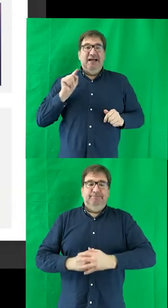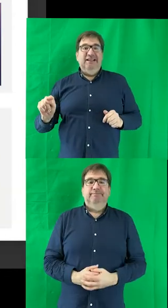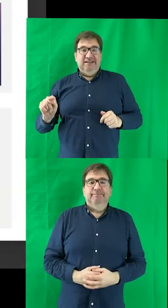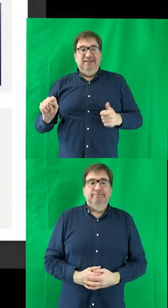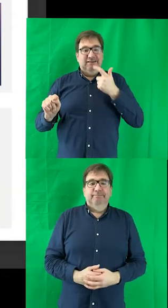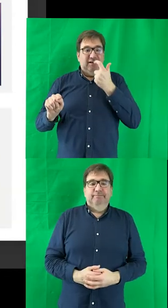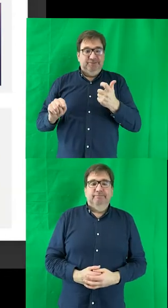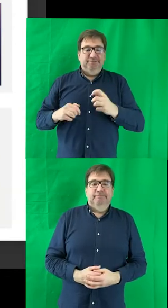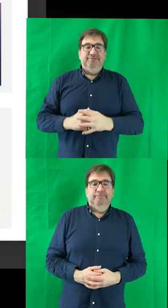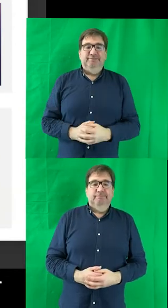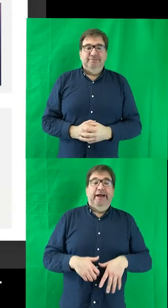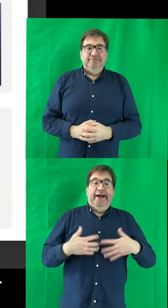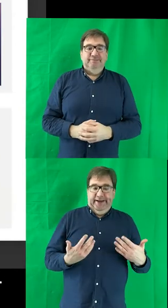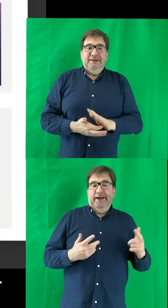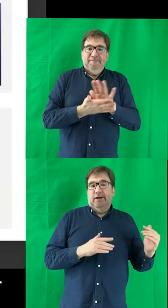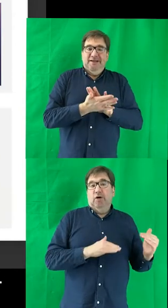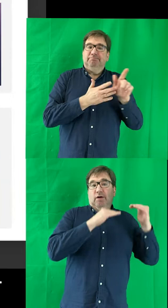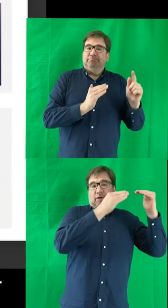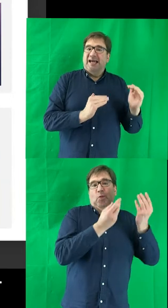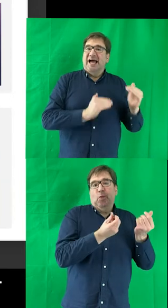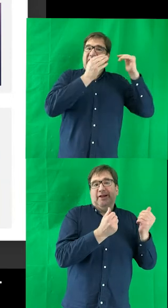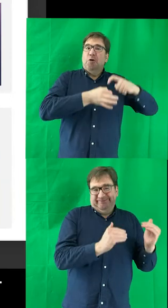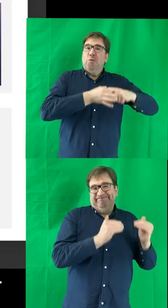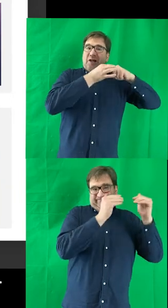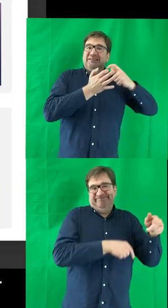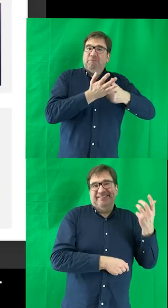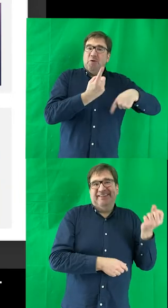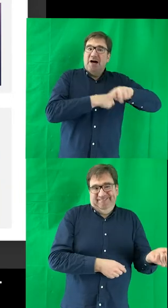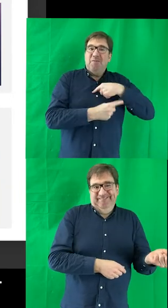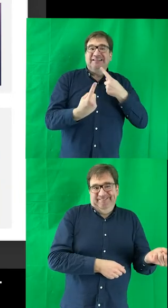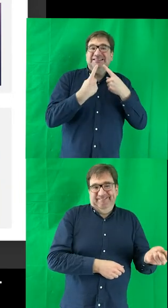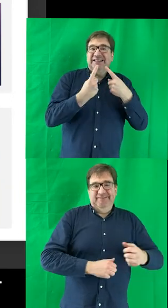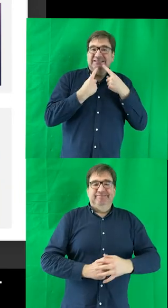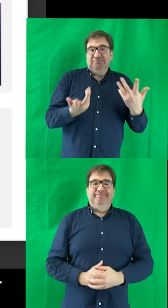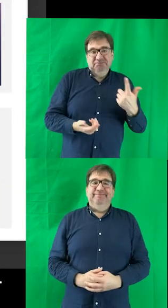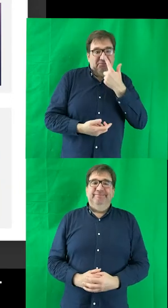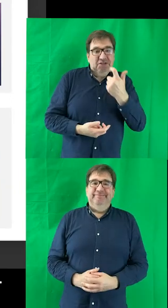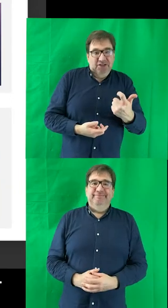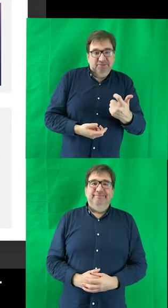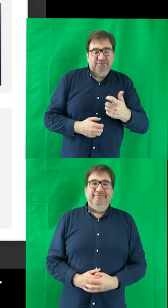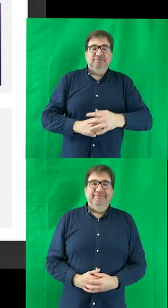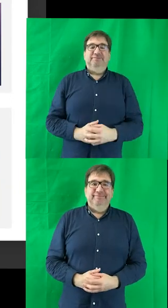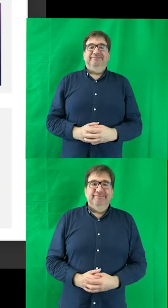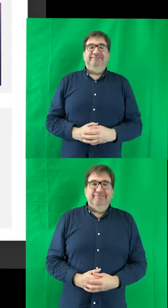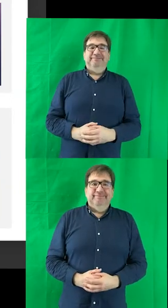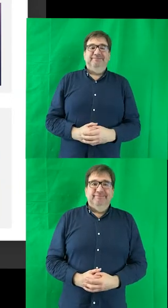signed production. So this again then yields a comparatively high quality for our data.